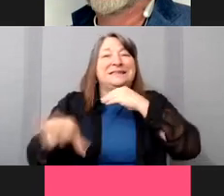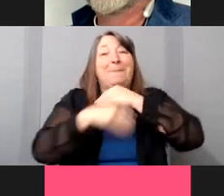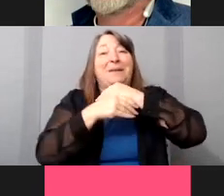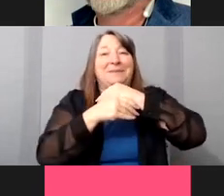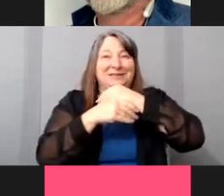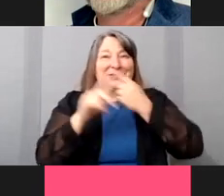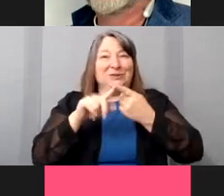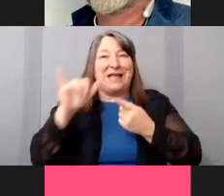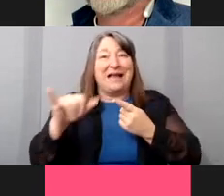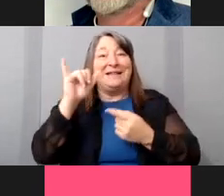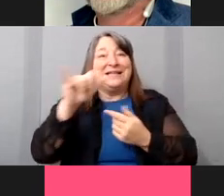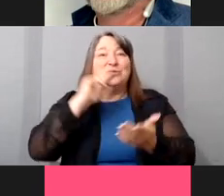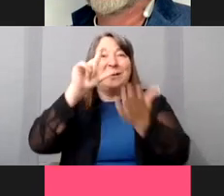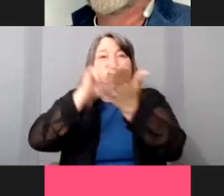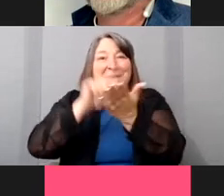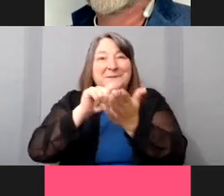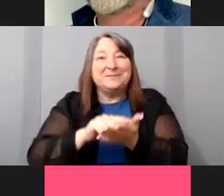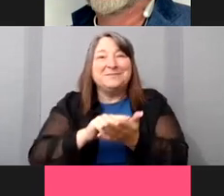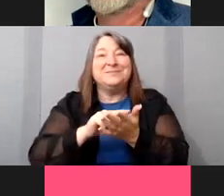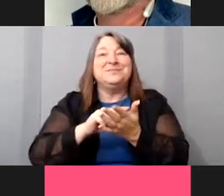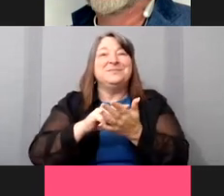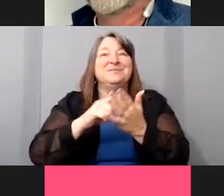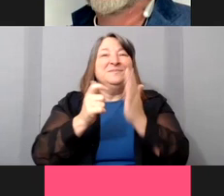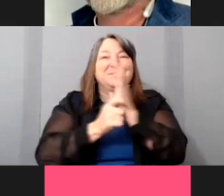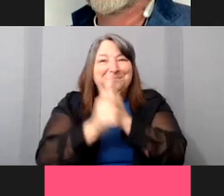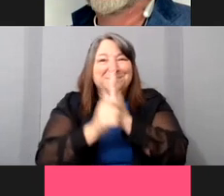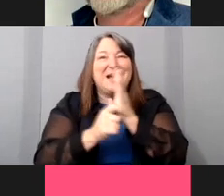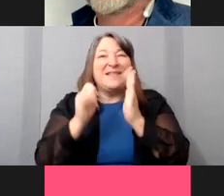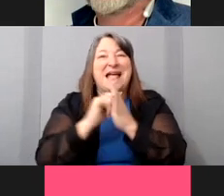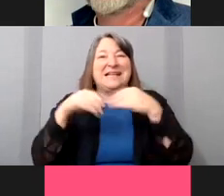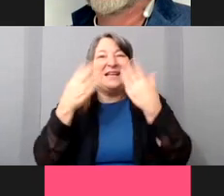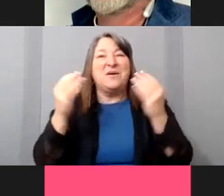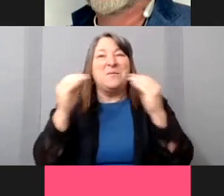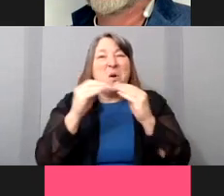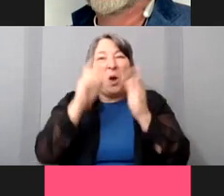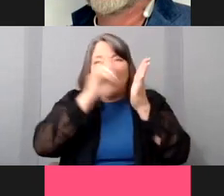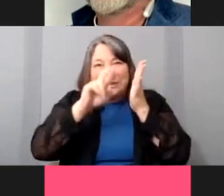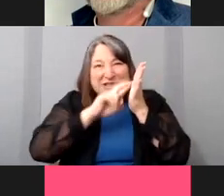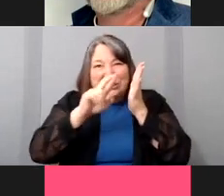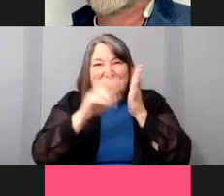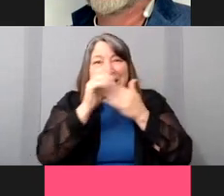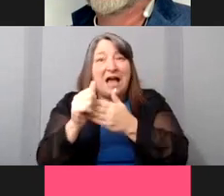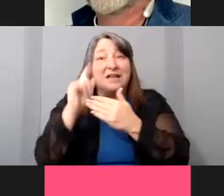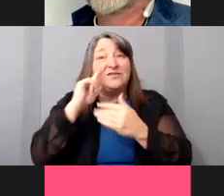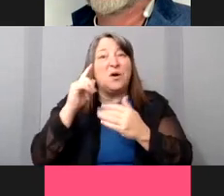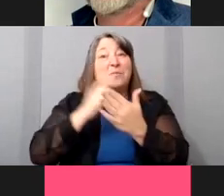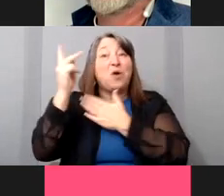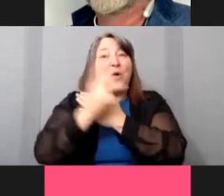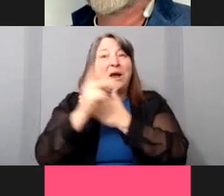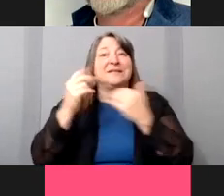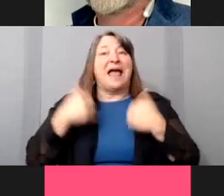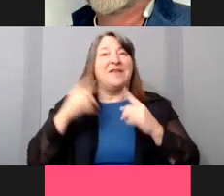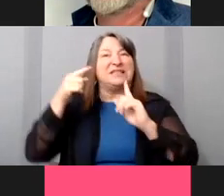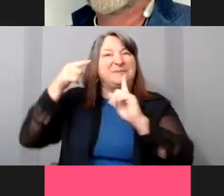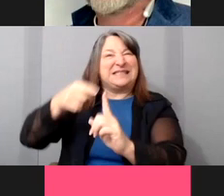were designed to provide even more research-based guidance for programs either with a specific focus or working with